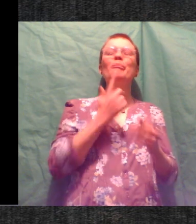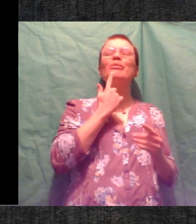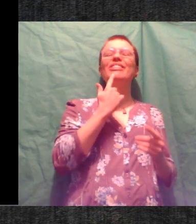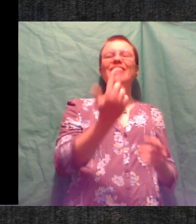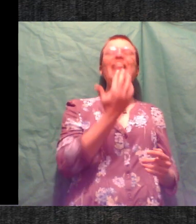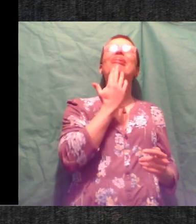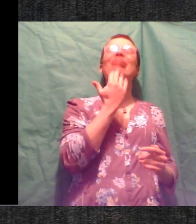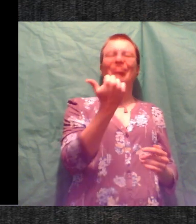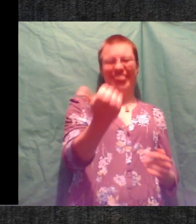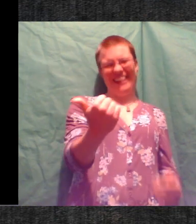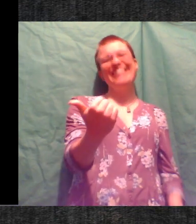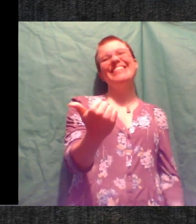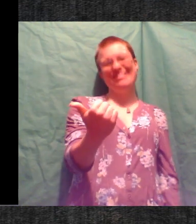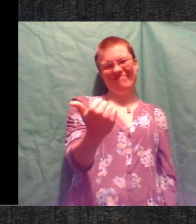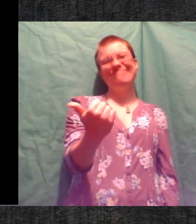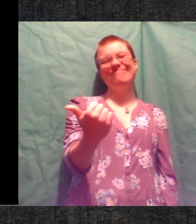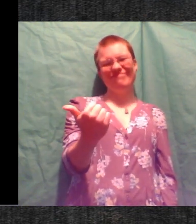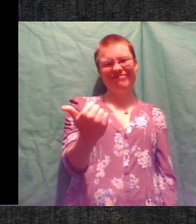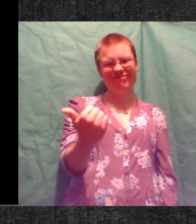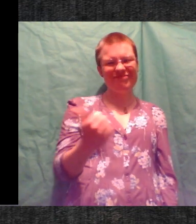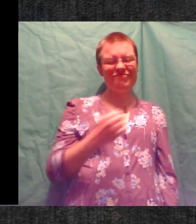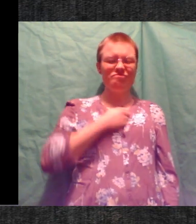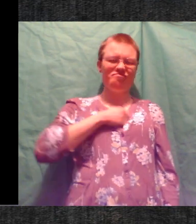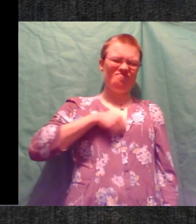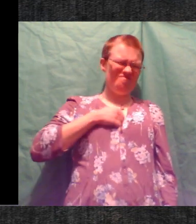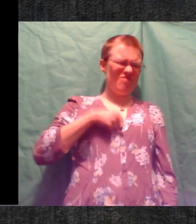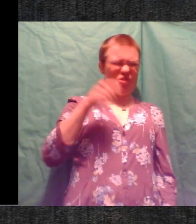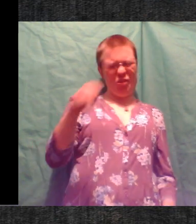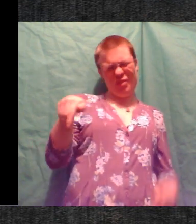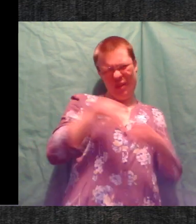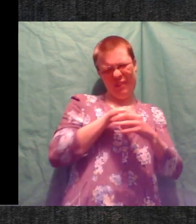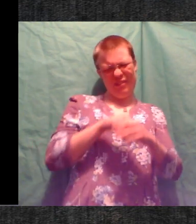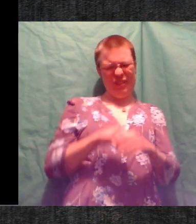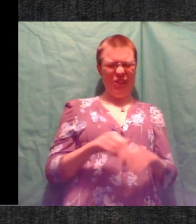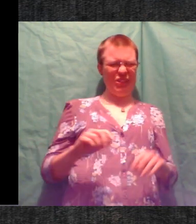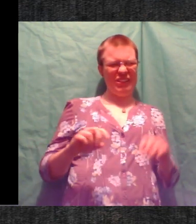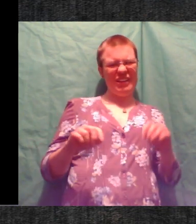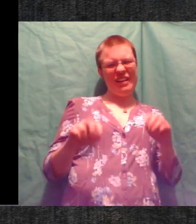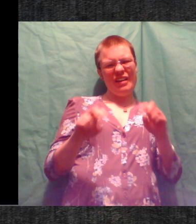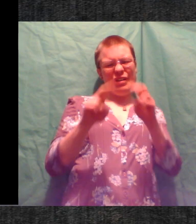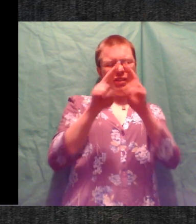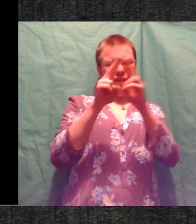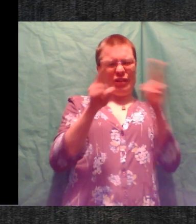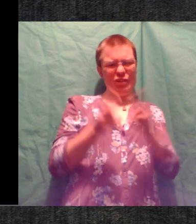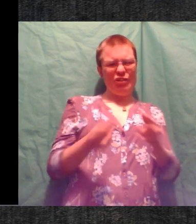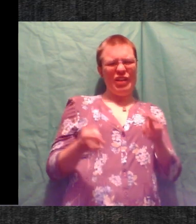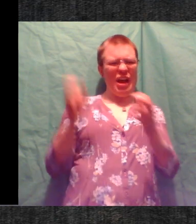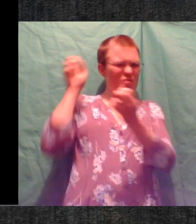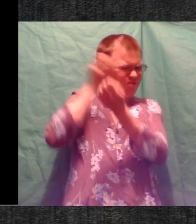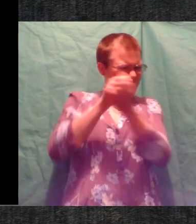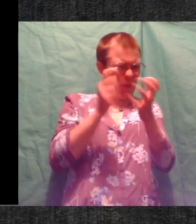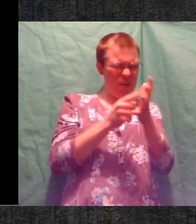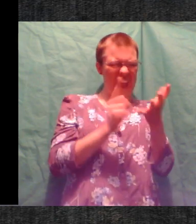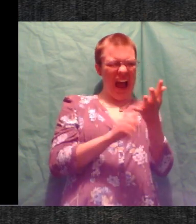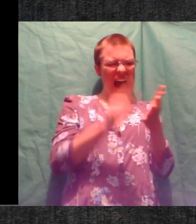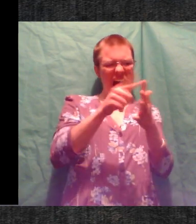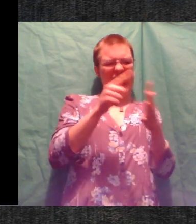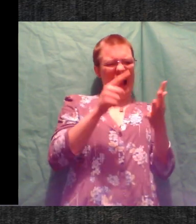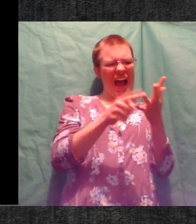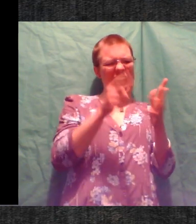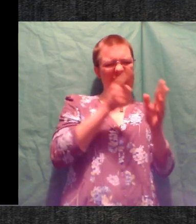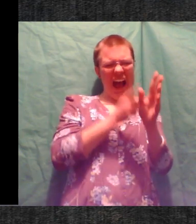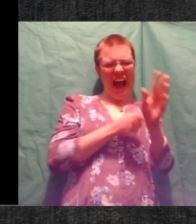really must express my gratitude. Sorry to have involved you in that silly shape memory alloy